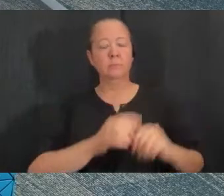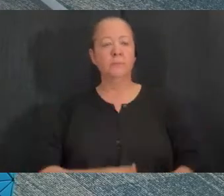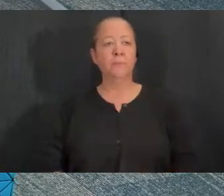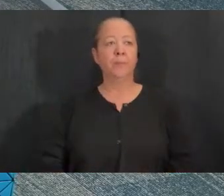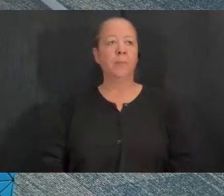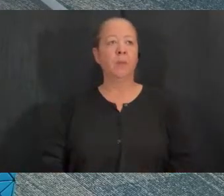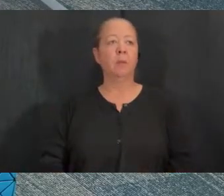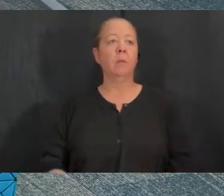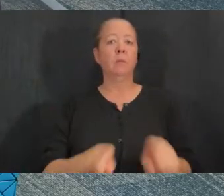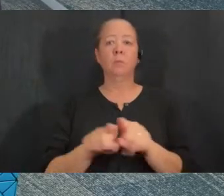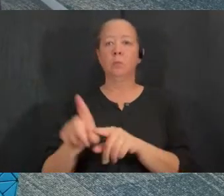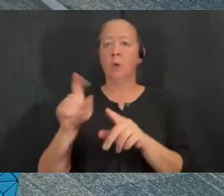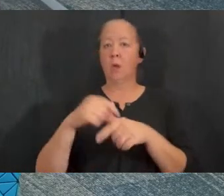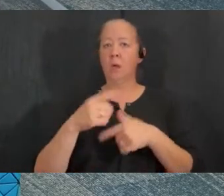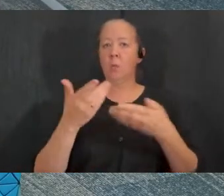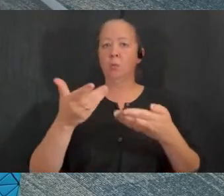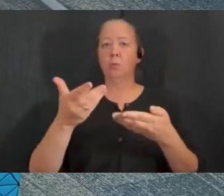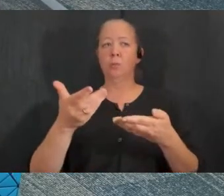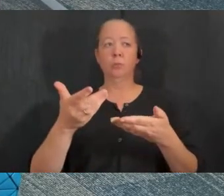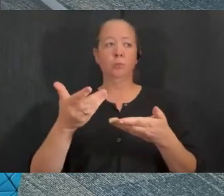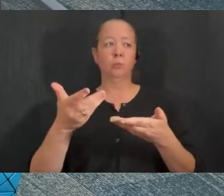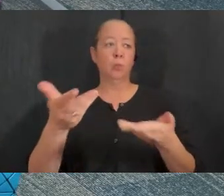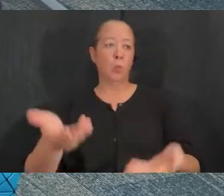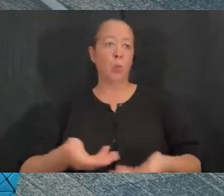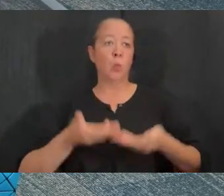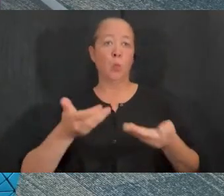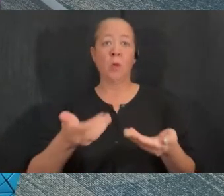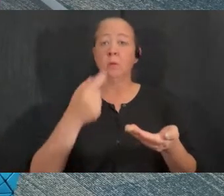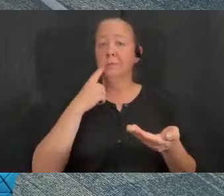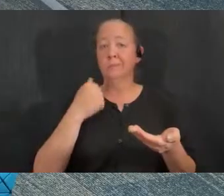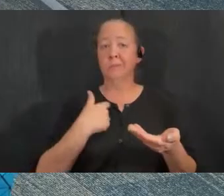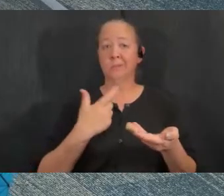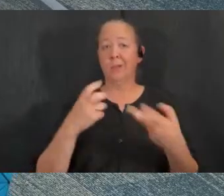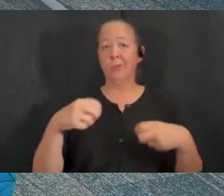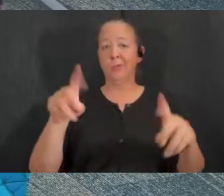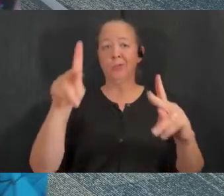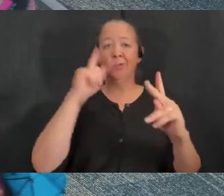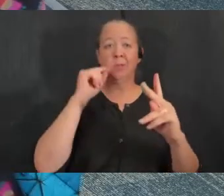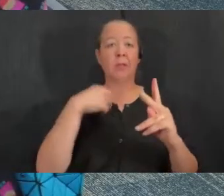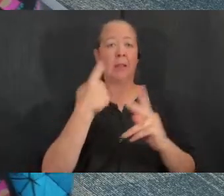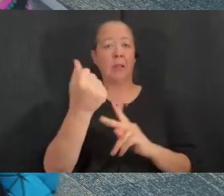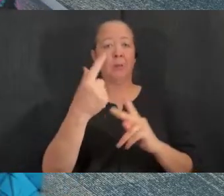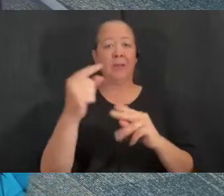the opportunity to work with folks on a little bit of a highway cleanup there at that exit.